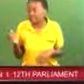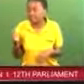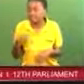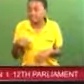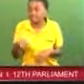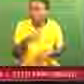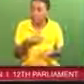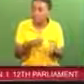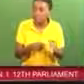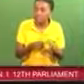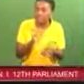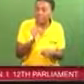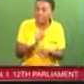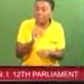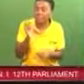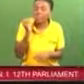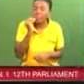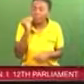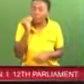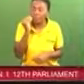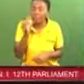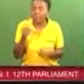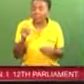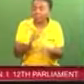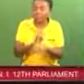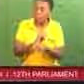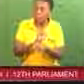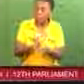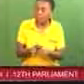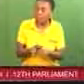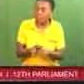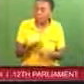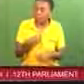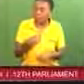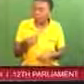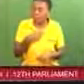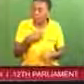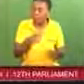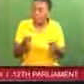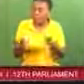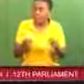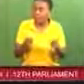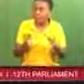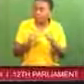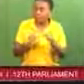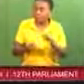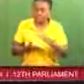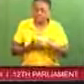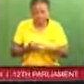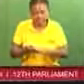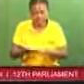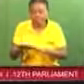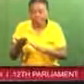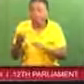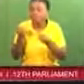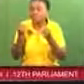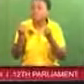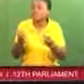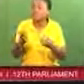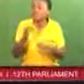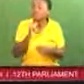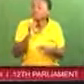home during COVID, and we managed to keep things afloat, there were tons of things that were not ready,